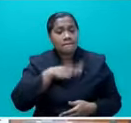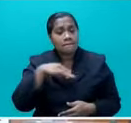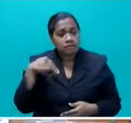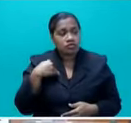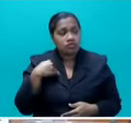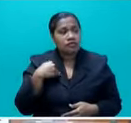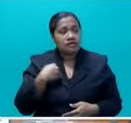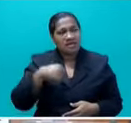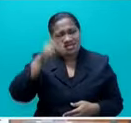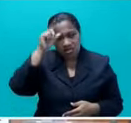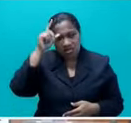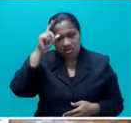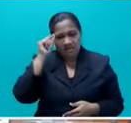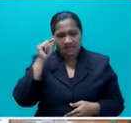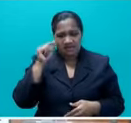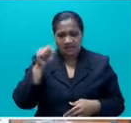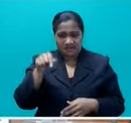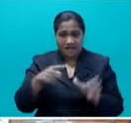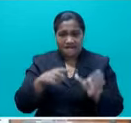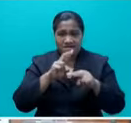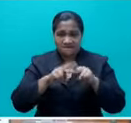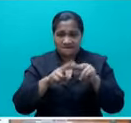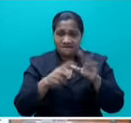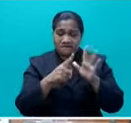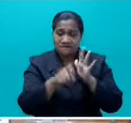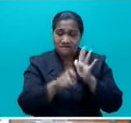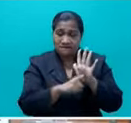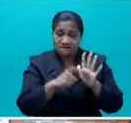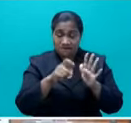to be involved in the list of the agencies.